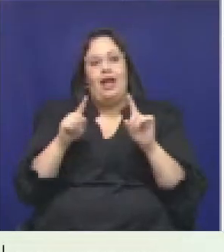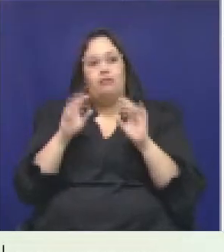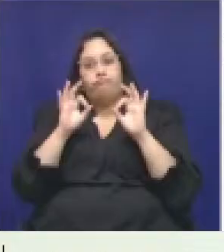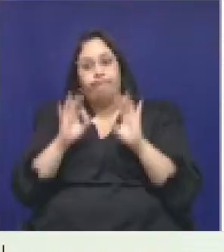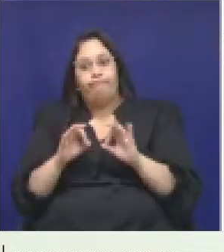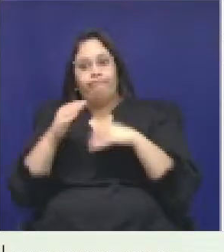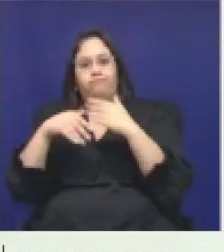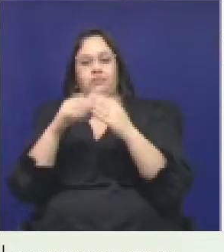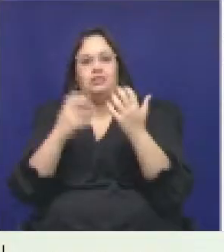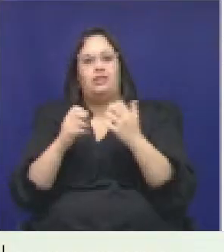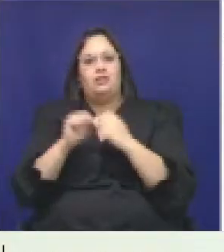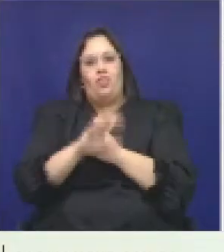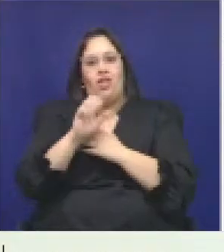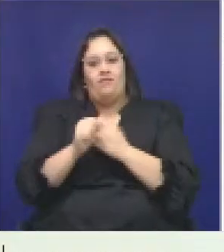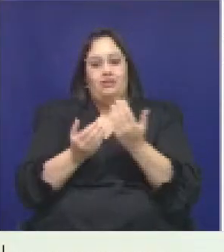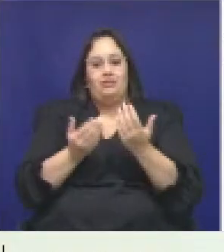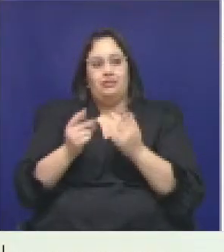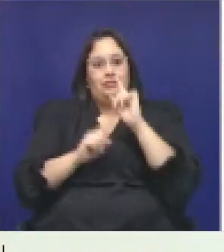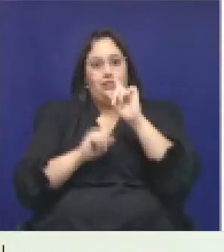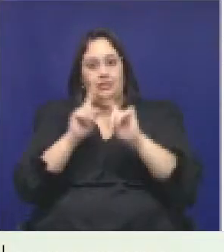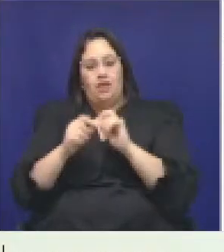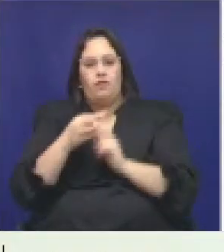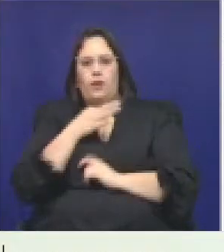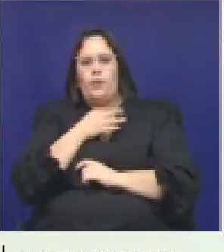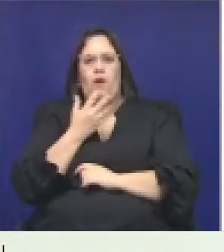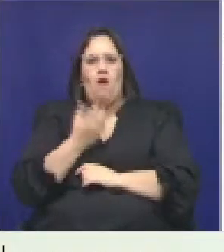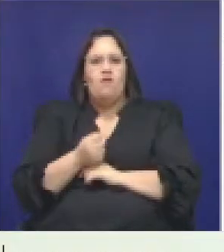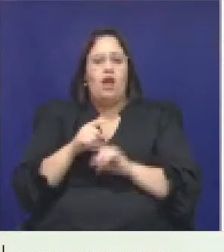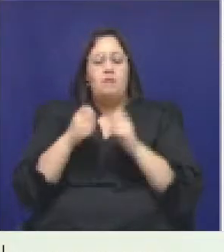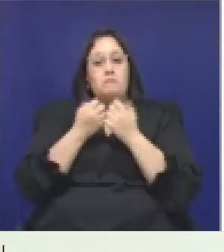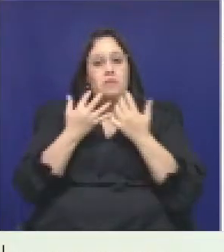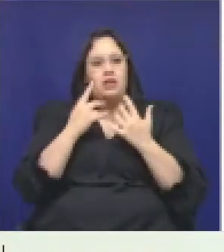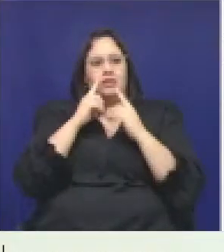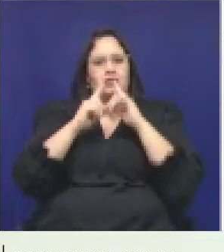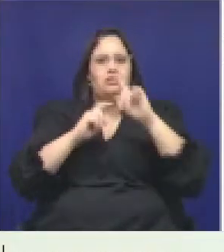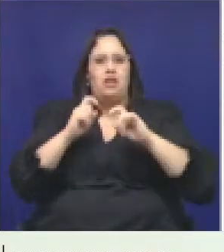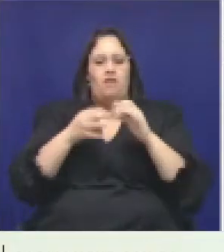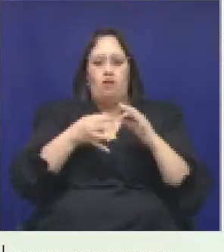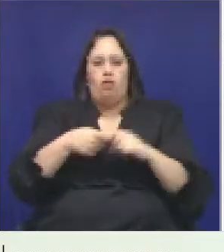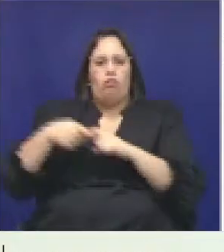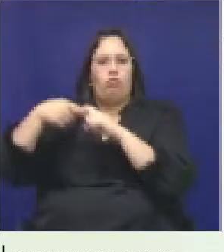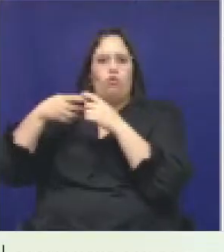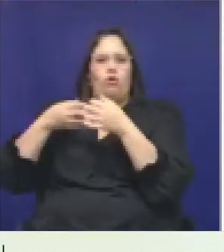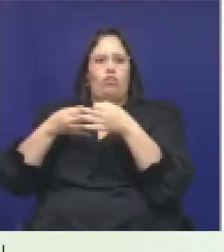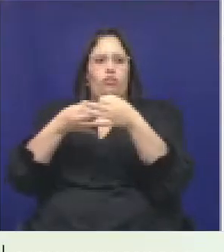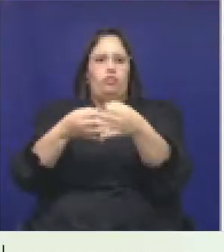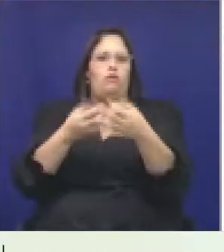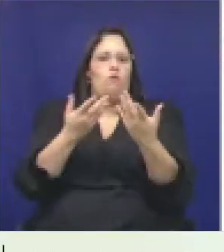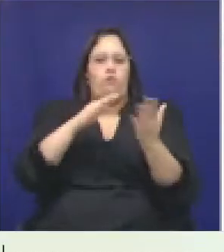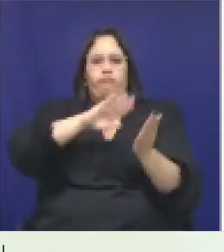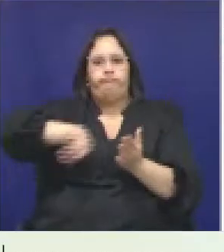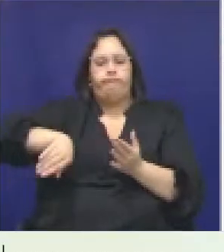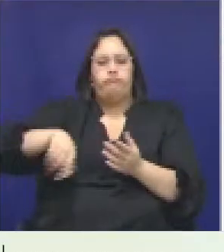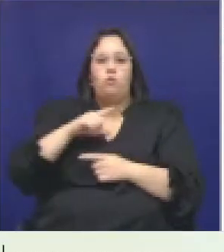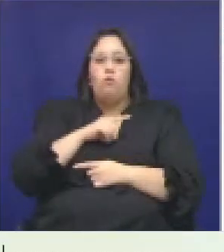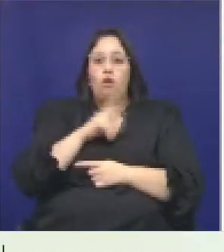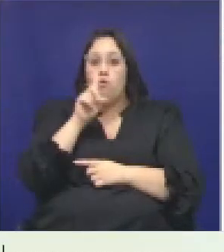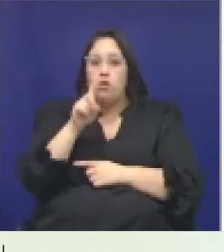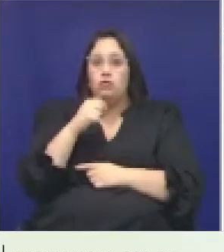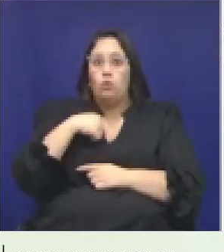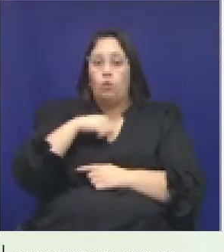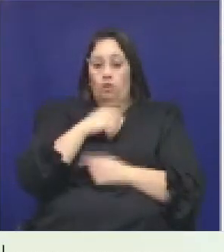Stats SA surveys at risk, and many surveys having to be delayed or dropped altogether, our question